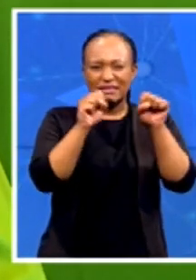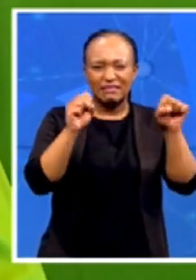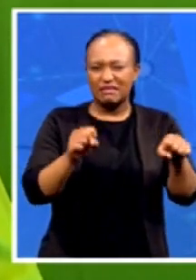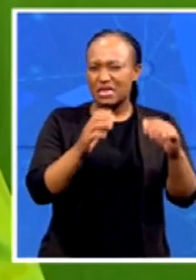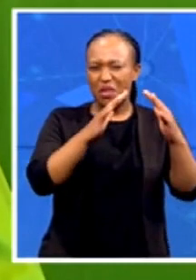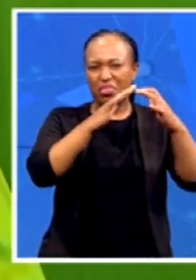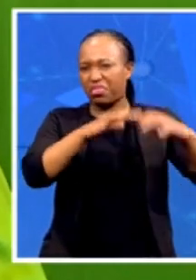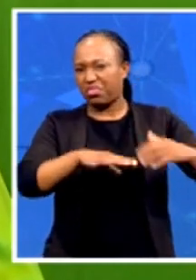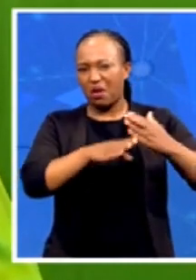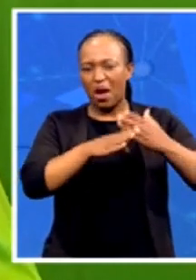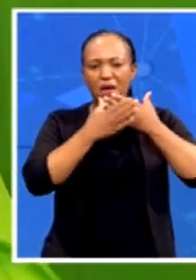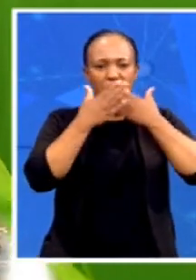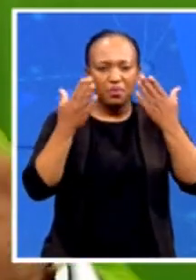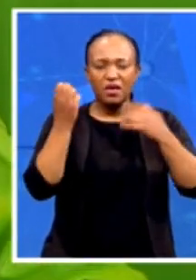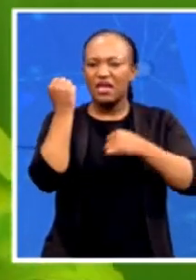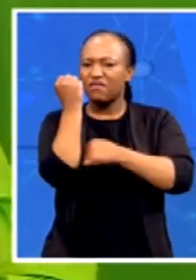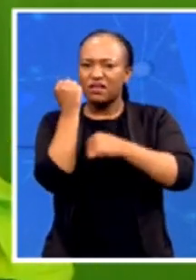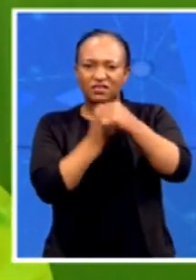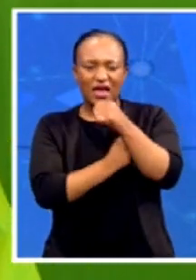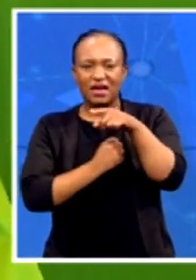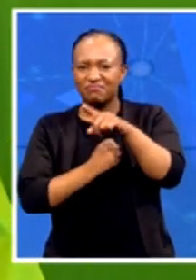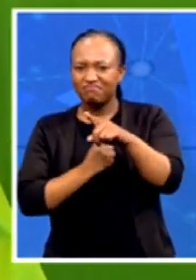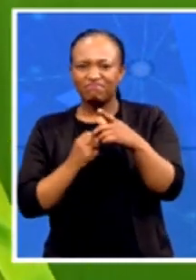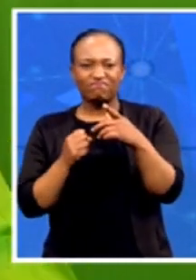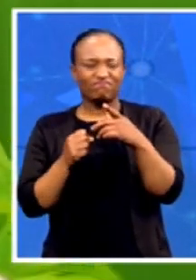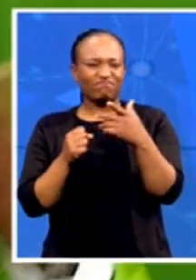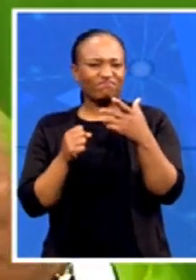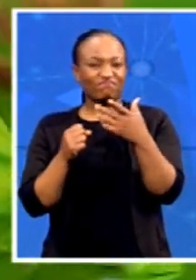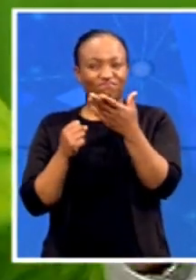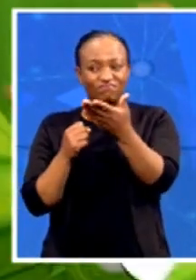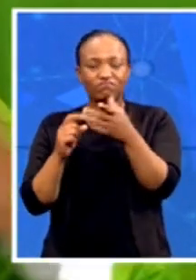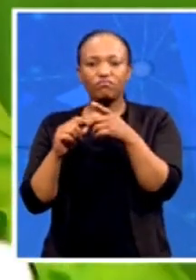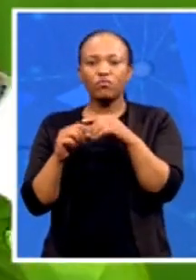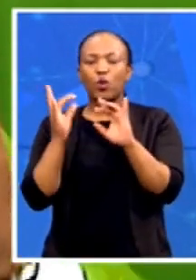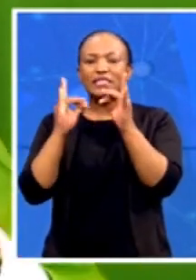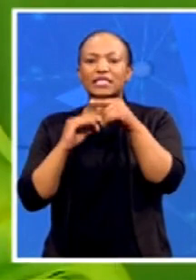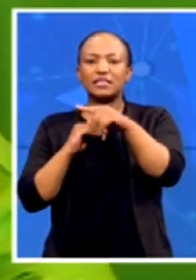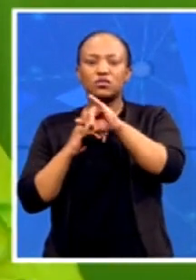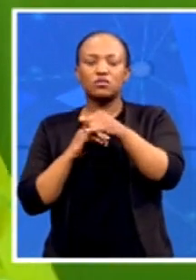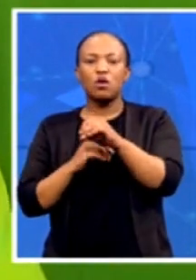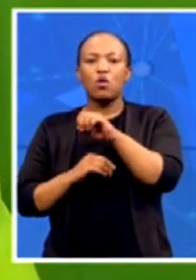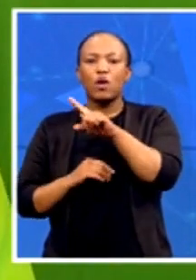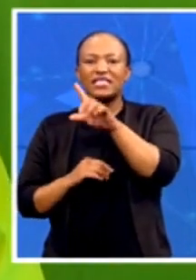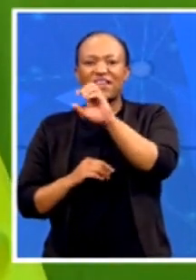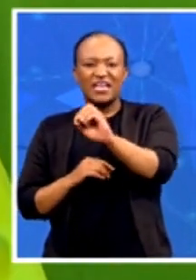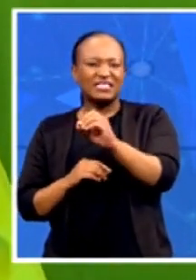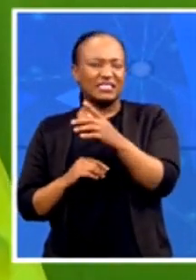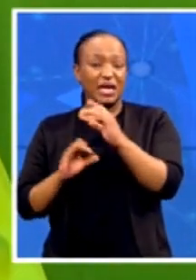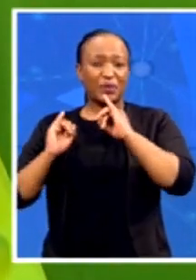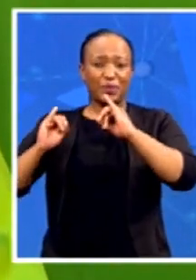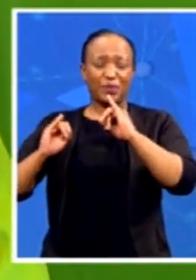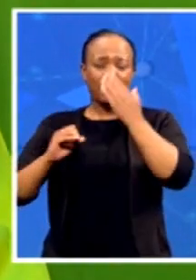infrastructure, backlog in the city of Johannesburg when I was a mayor, 170 billion rand. So you can imagine on a national